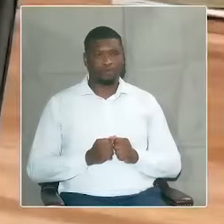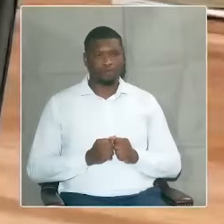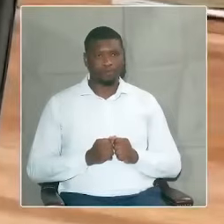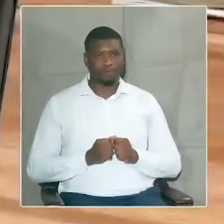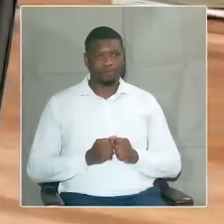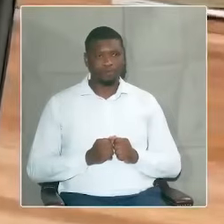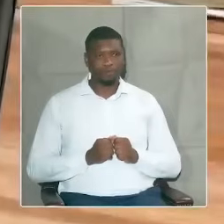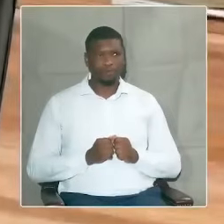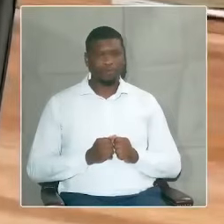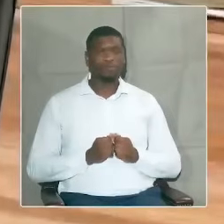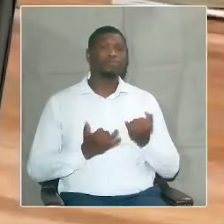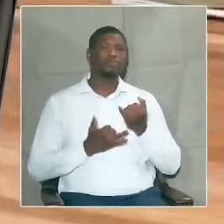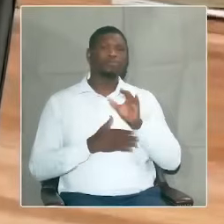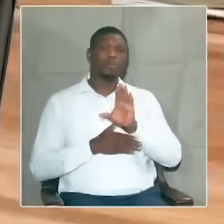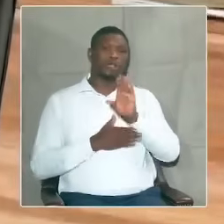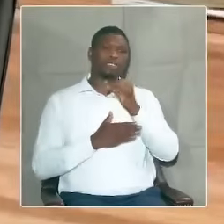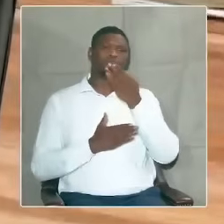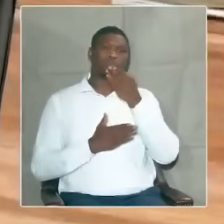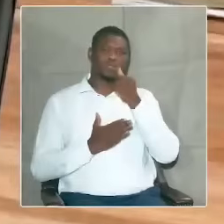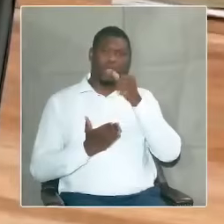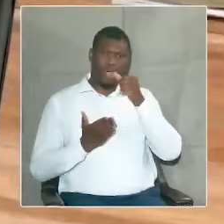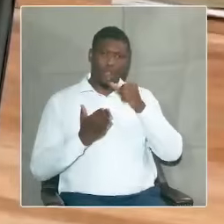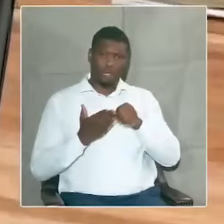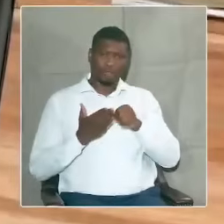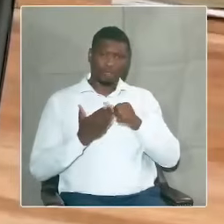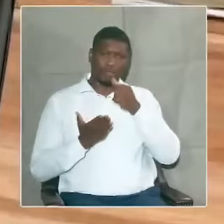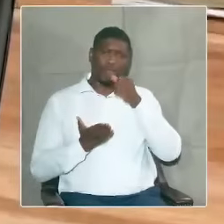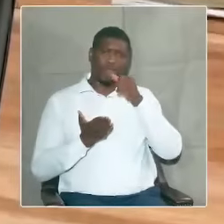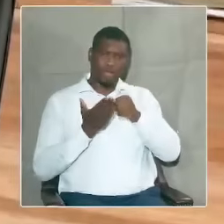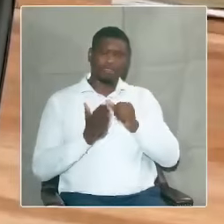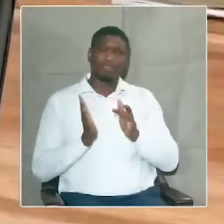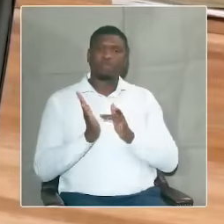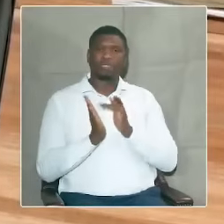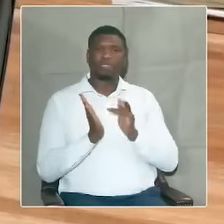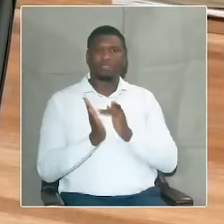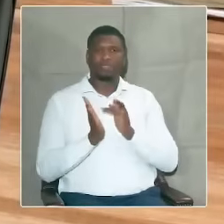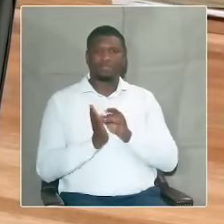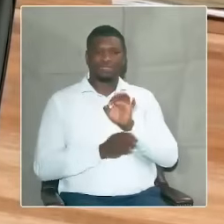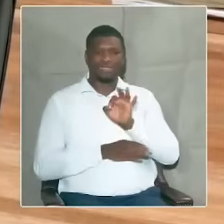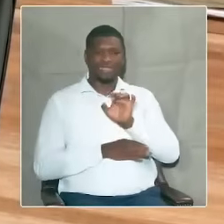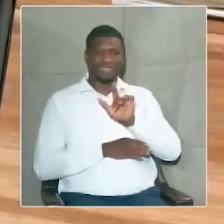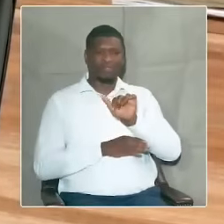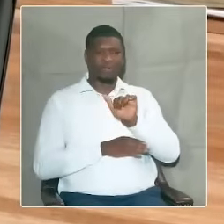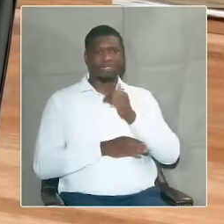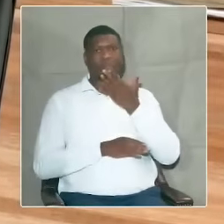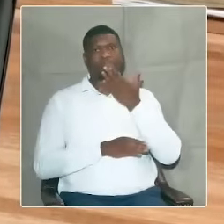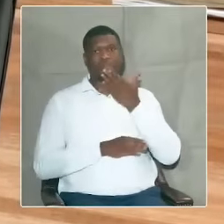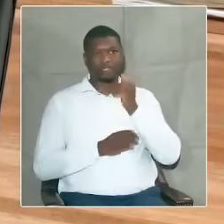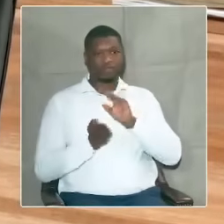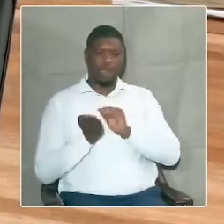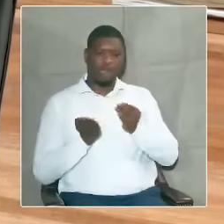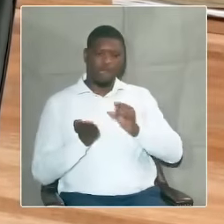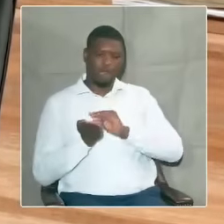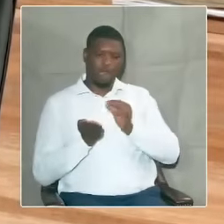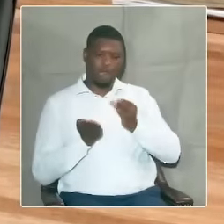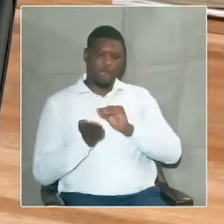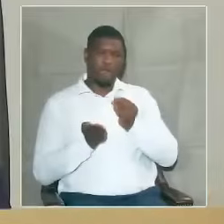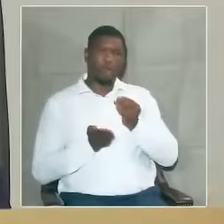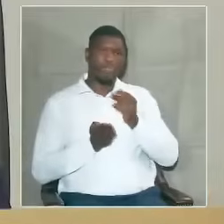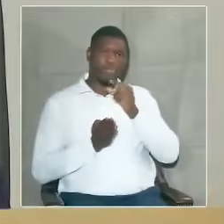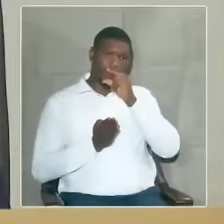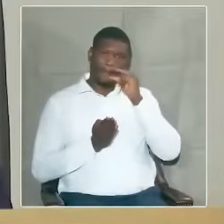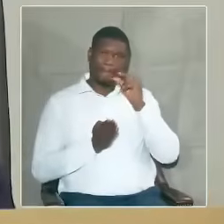And can I ask you to turn to that letter? It is at page 376 of Masemola